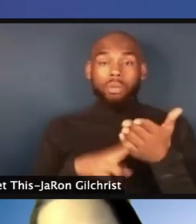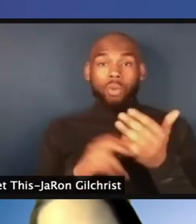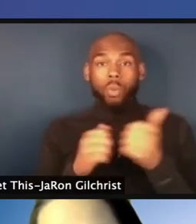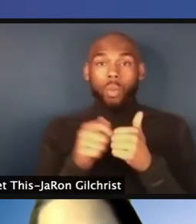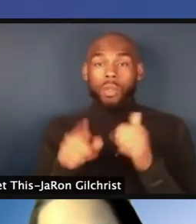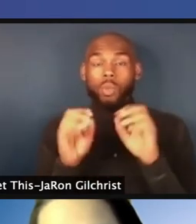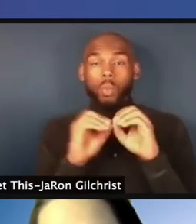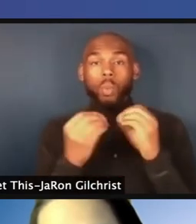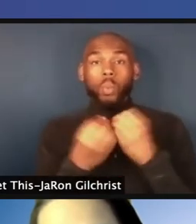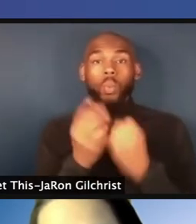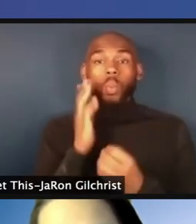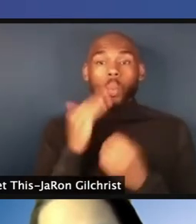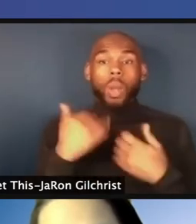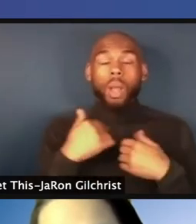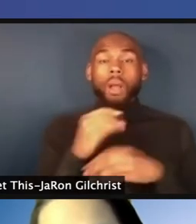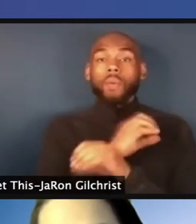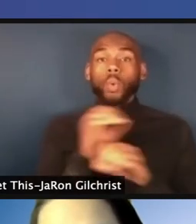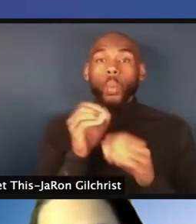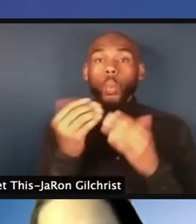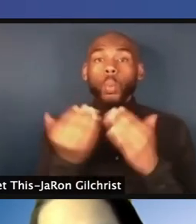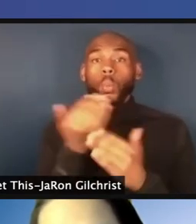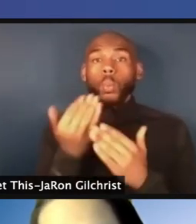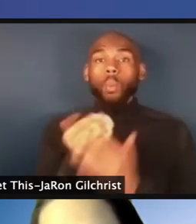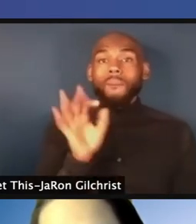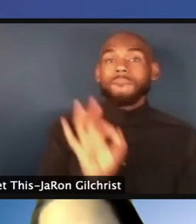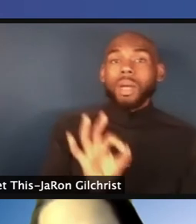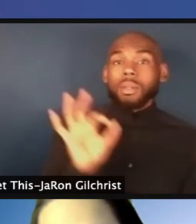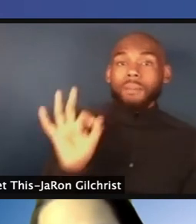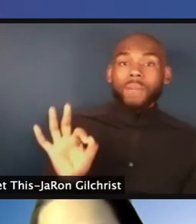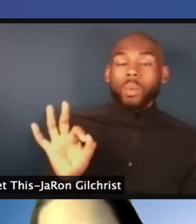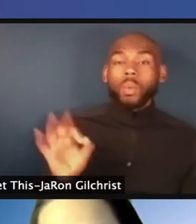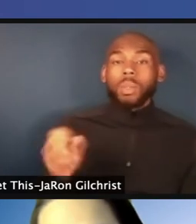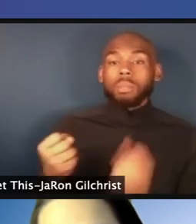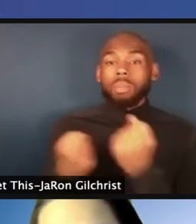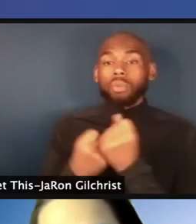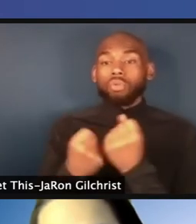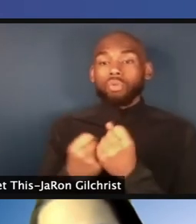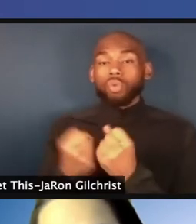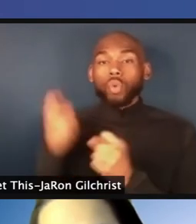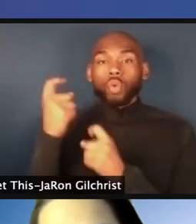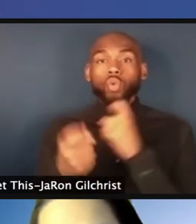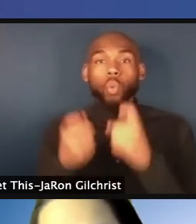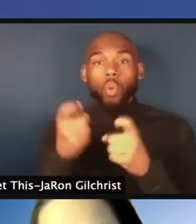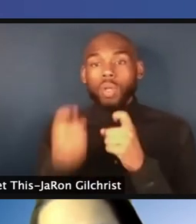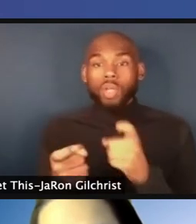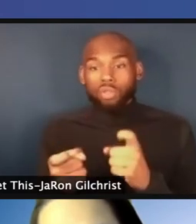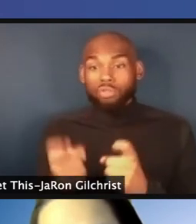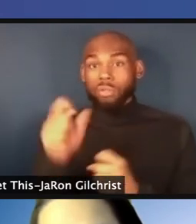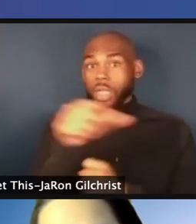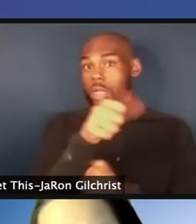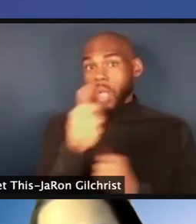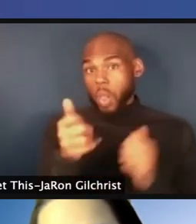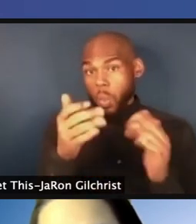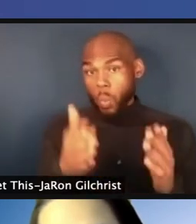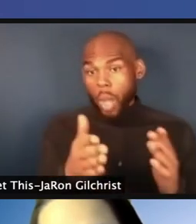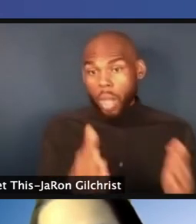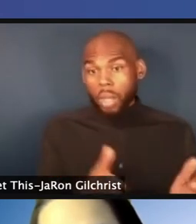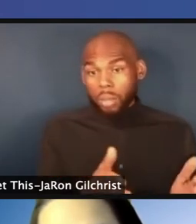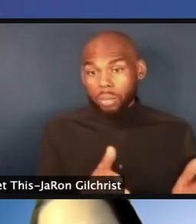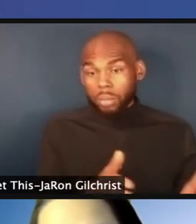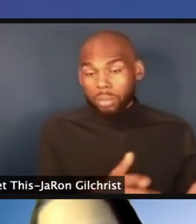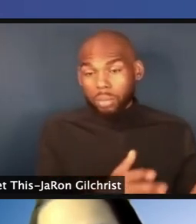there will be no new fossil fuel sponsorships, donations, etc. That's another way. It